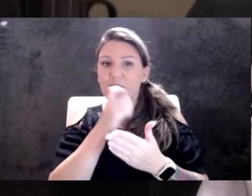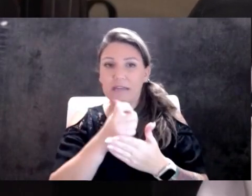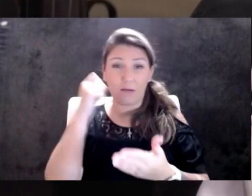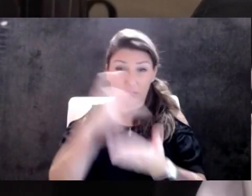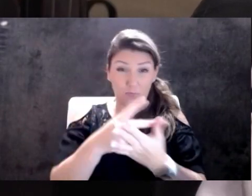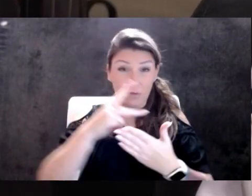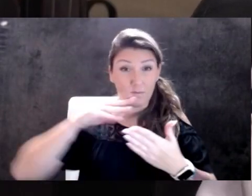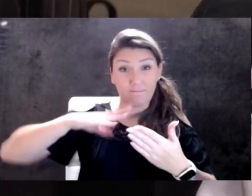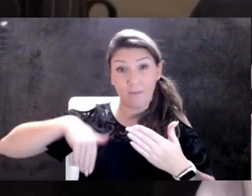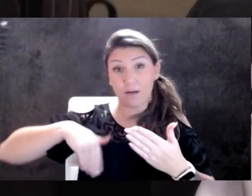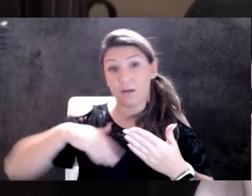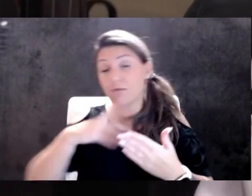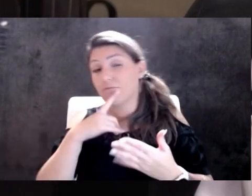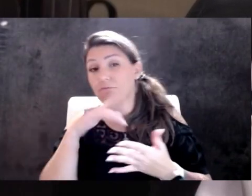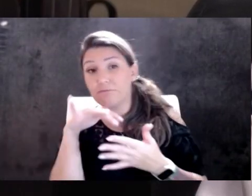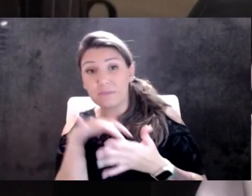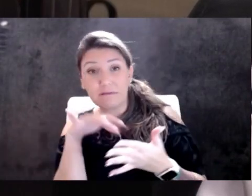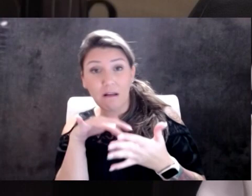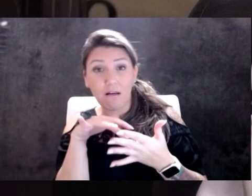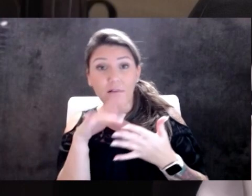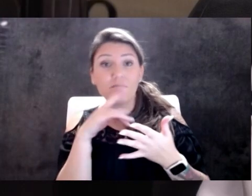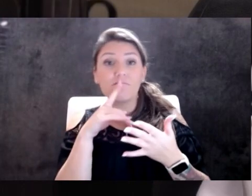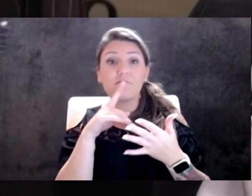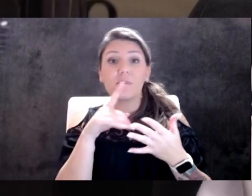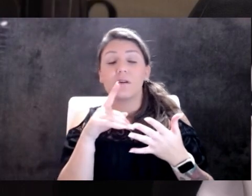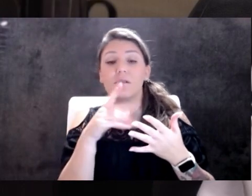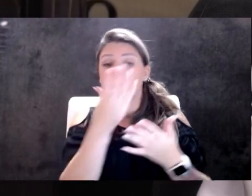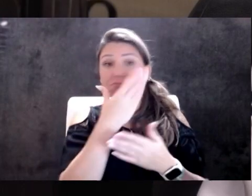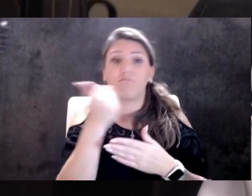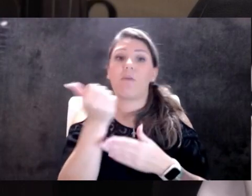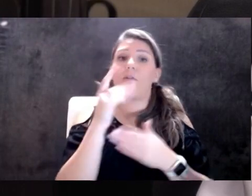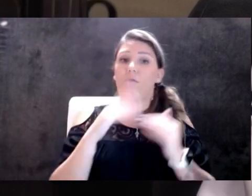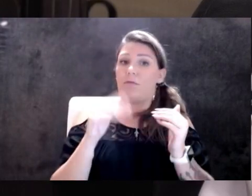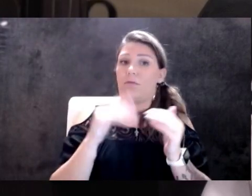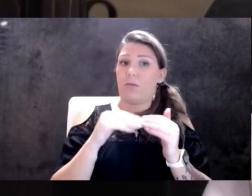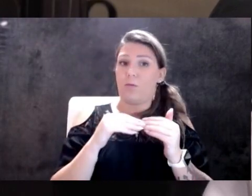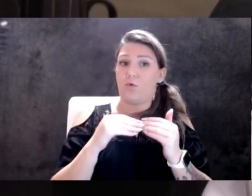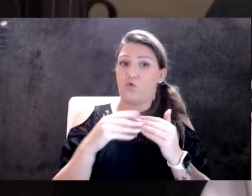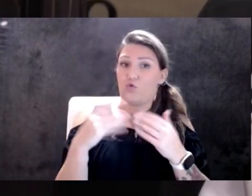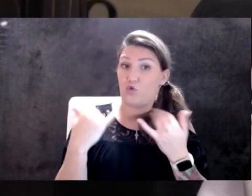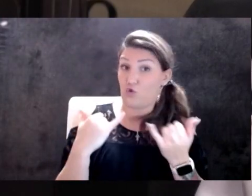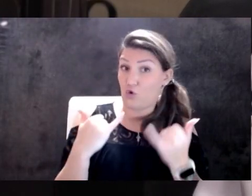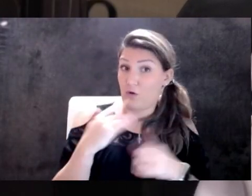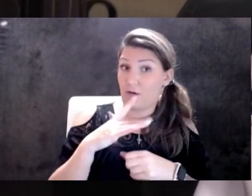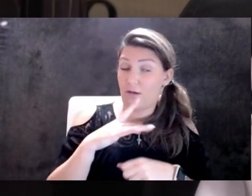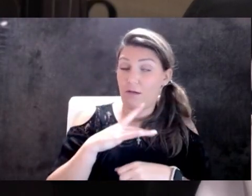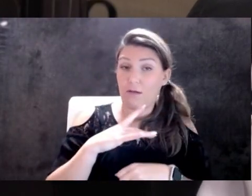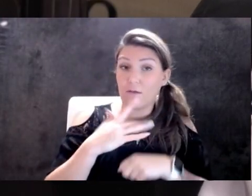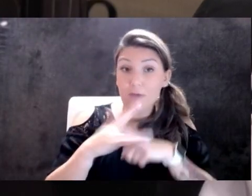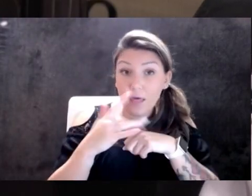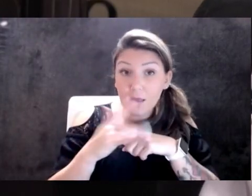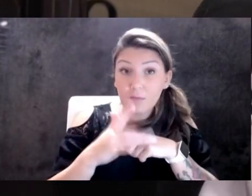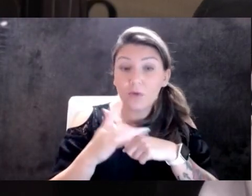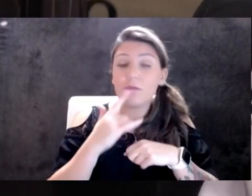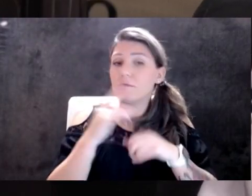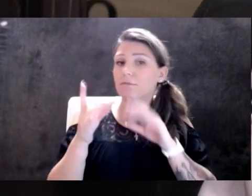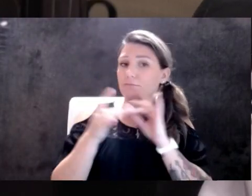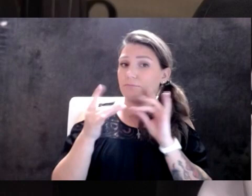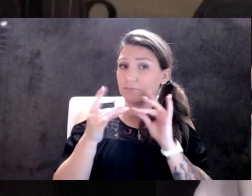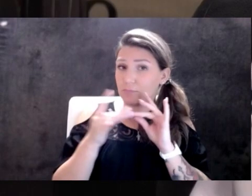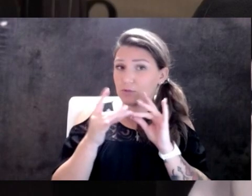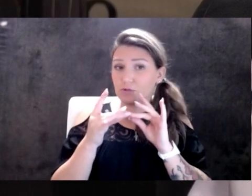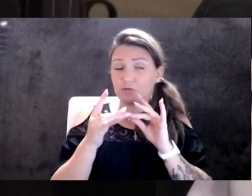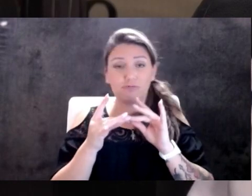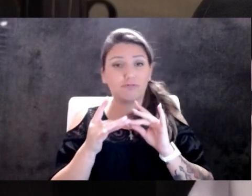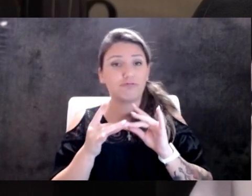if they would outperform the currently available treatments. And as I mentioned, our trials in cancer now go